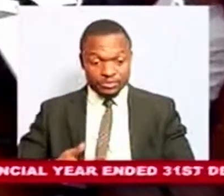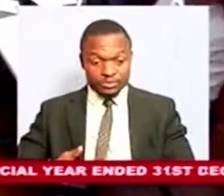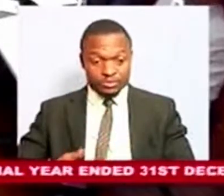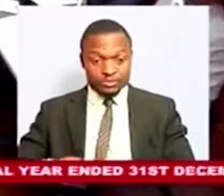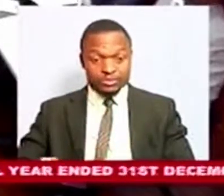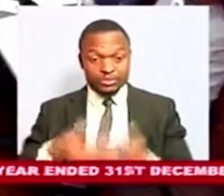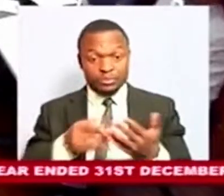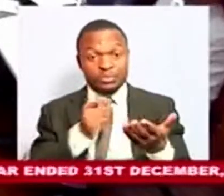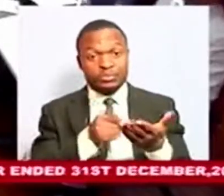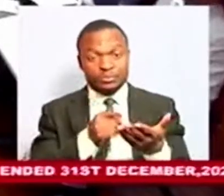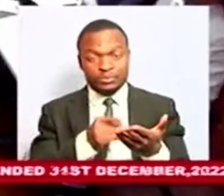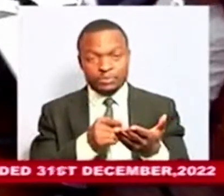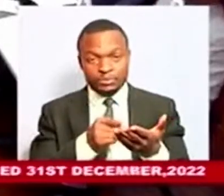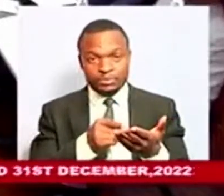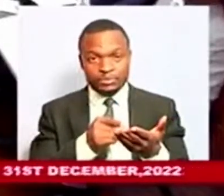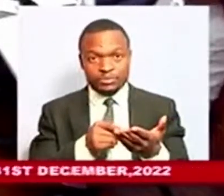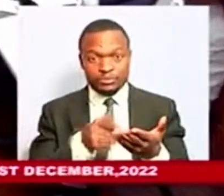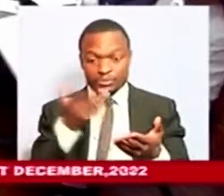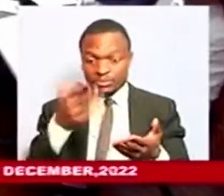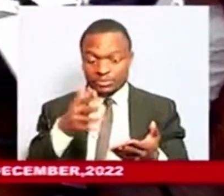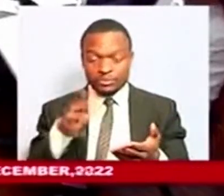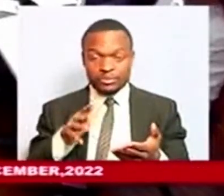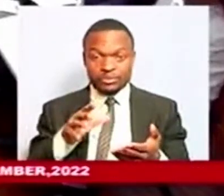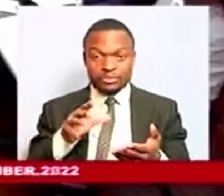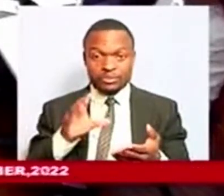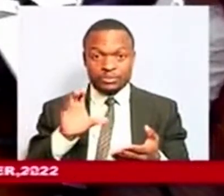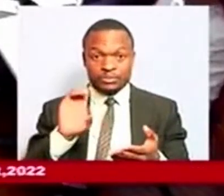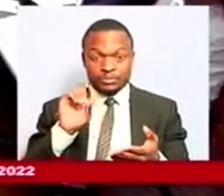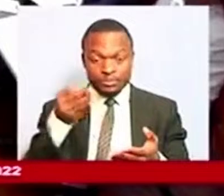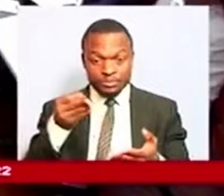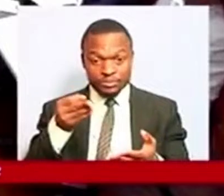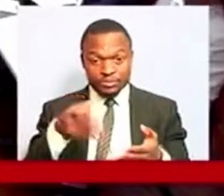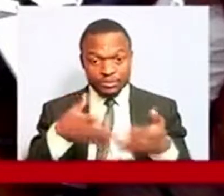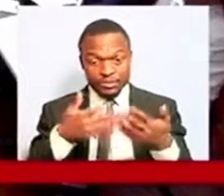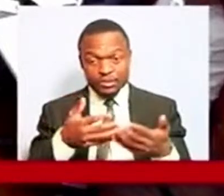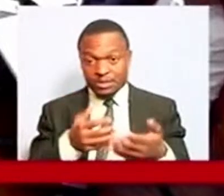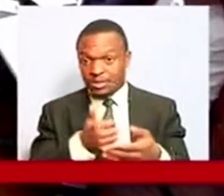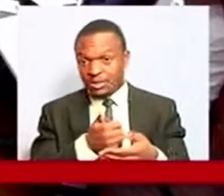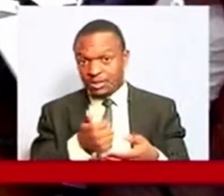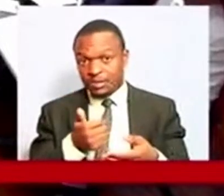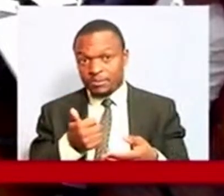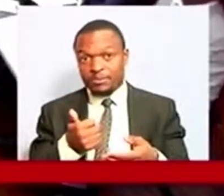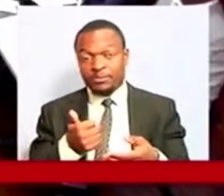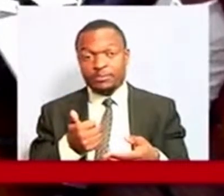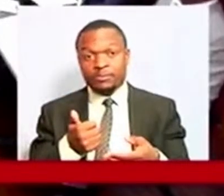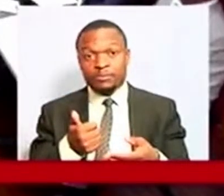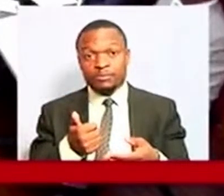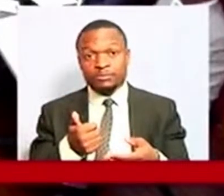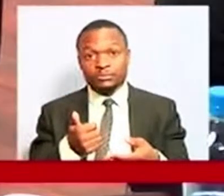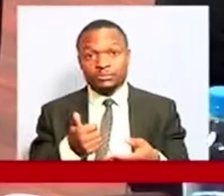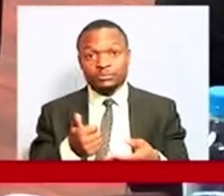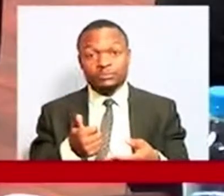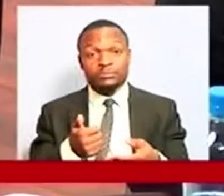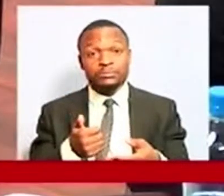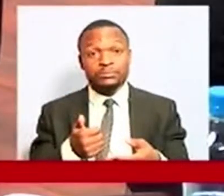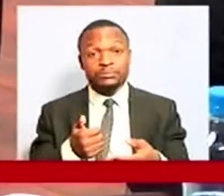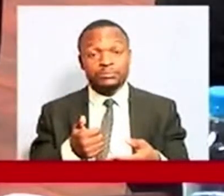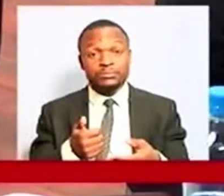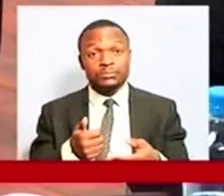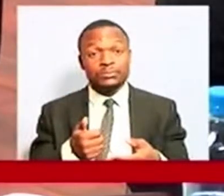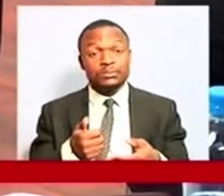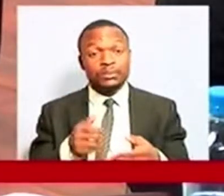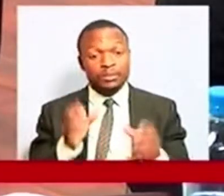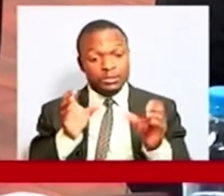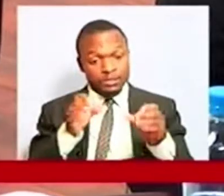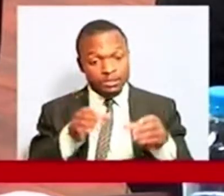other documents of the Council. However, at that period, the Council had only opened shelves where they